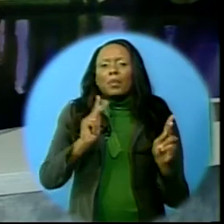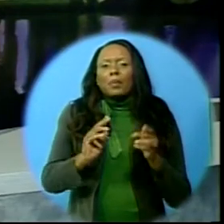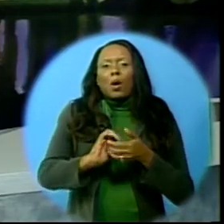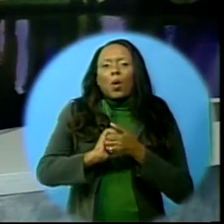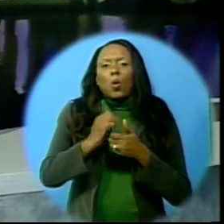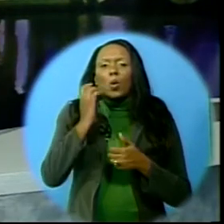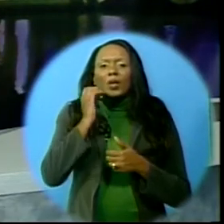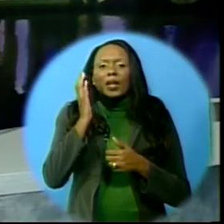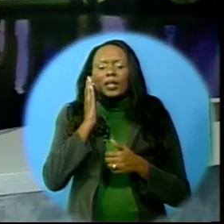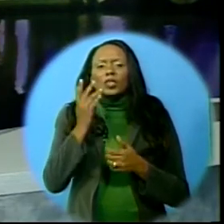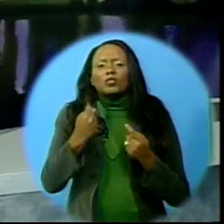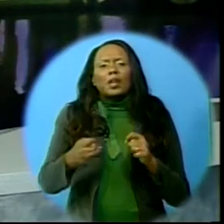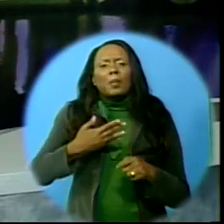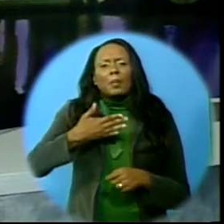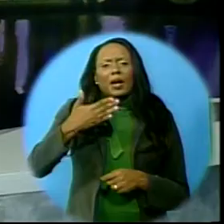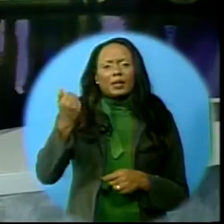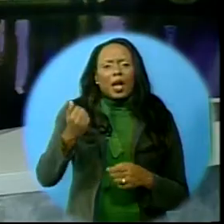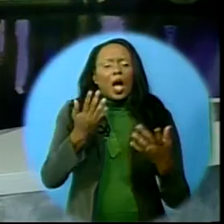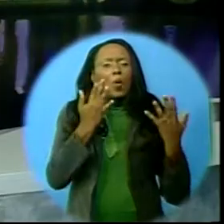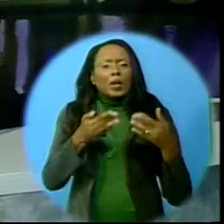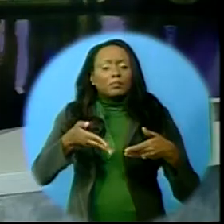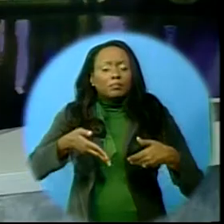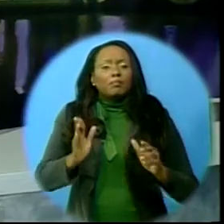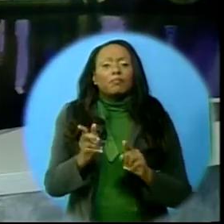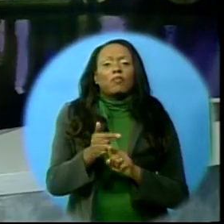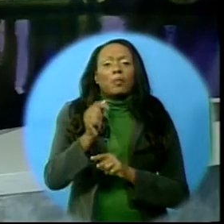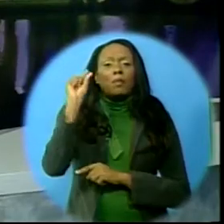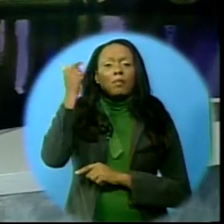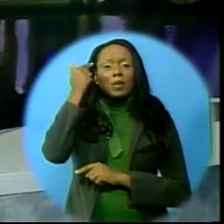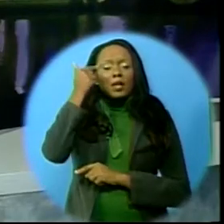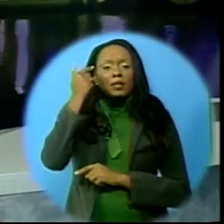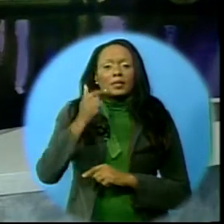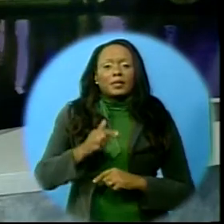best while awaiting the promised concessions from government.